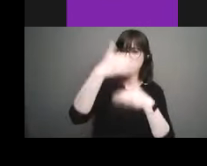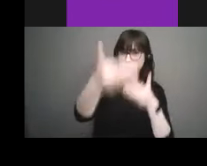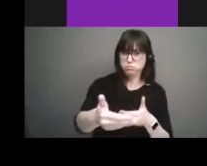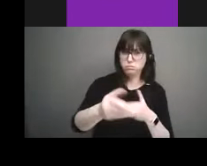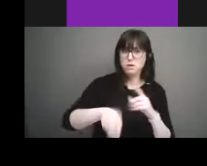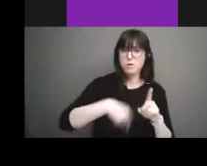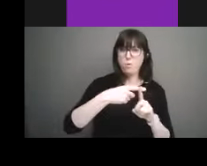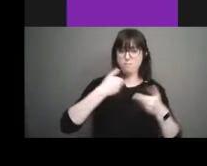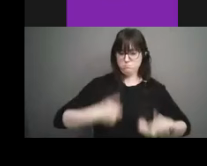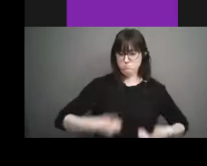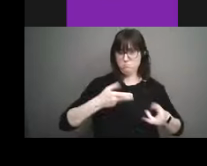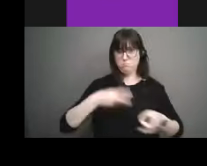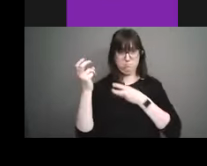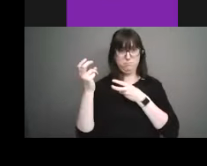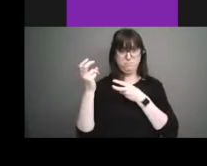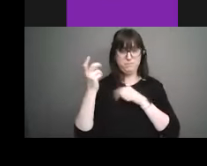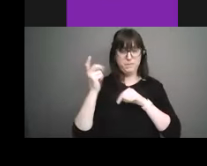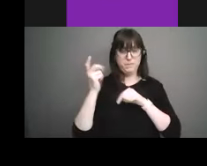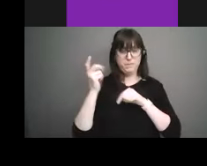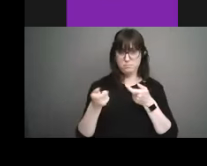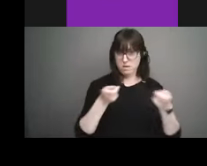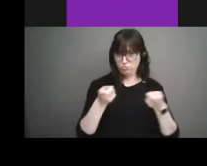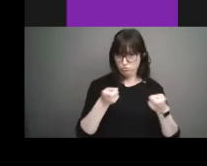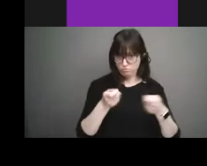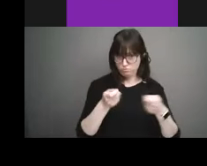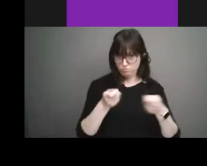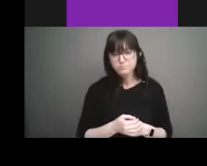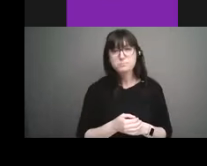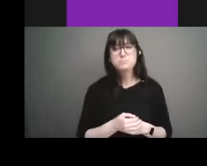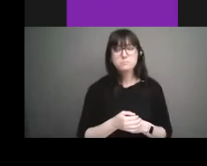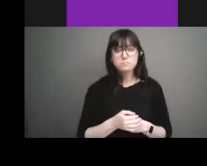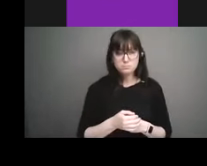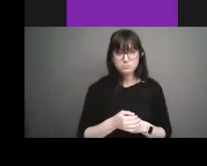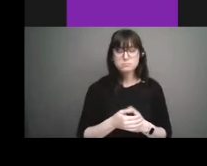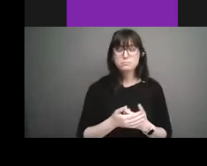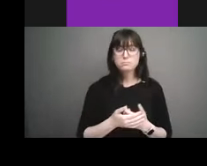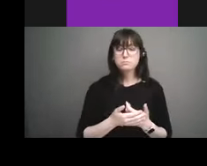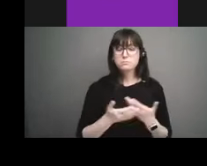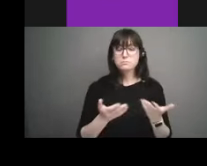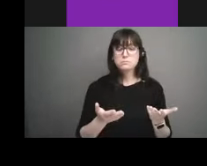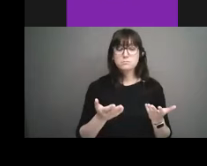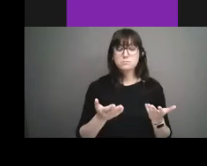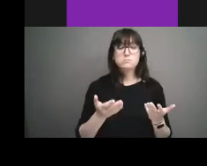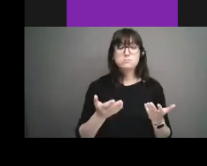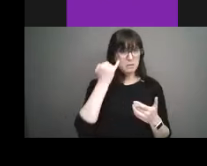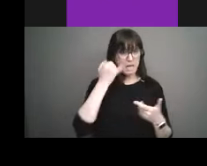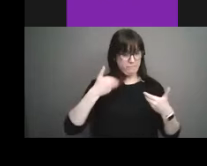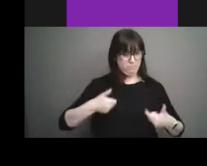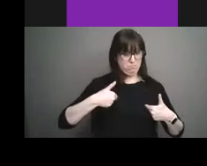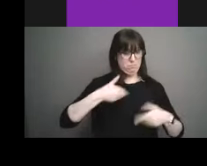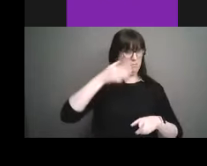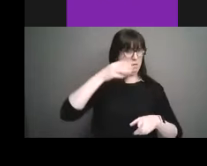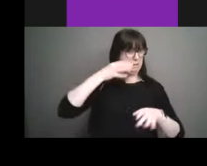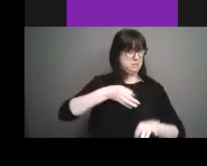incapacity. So importantly though, when a person decides to grant a power of attorney